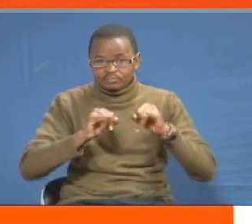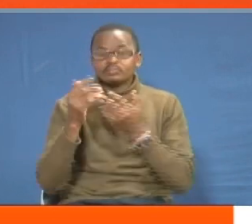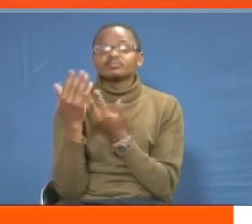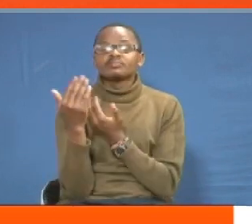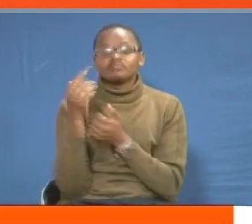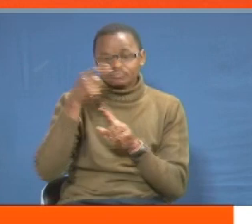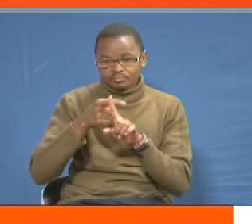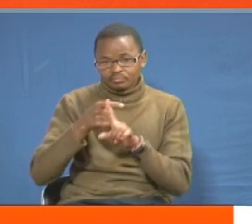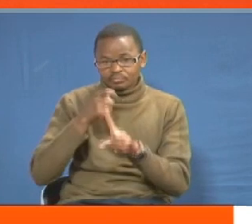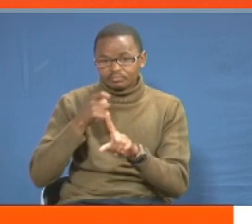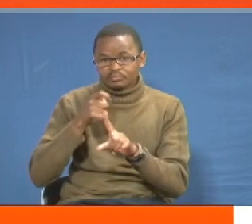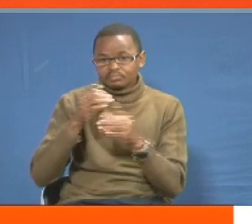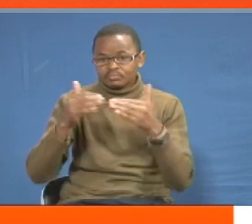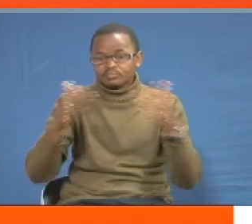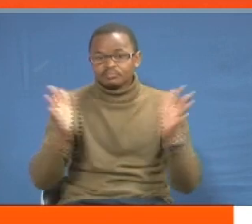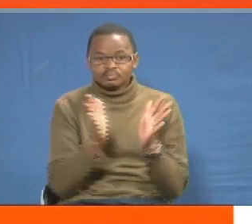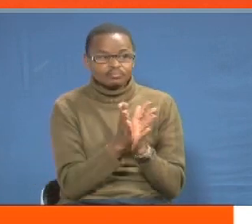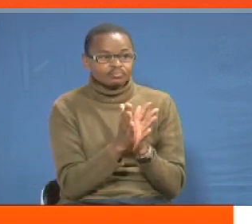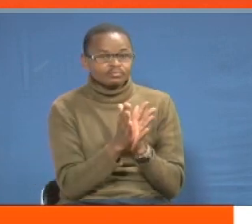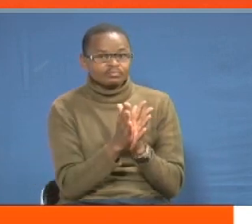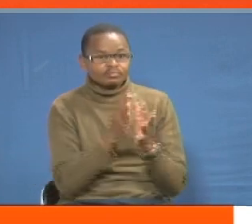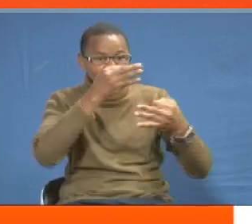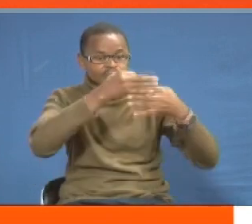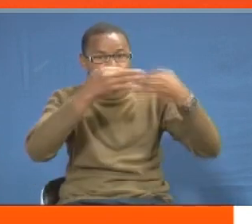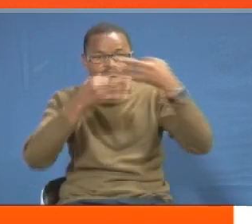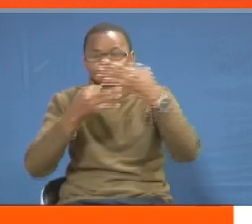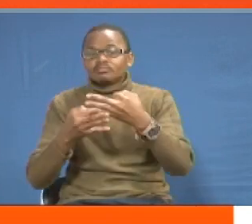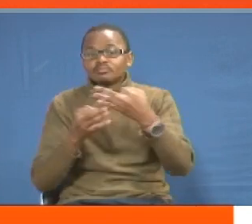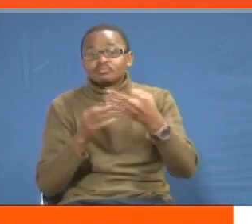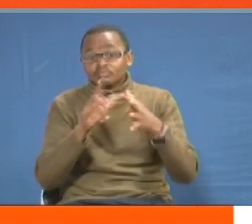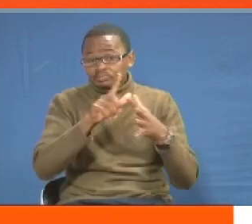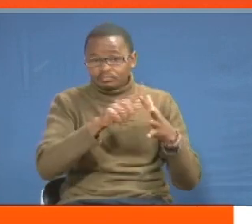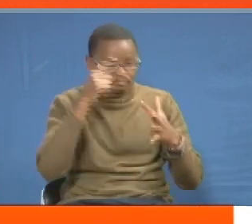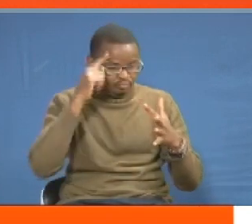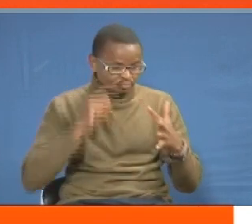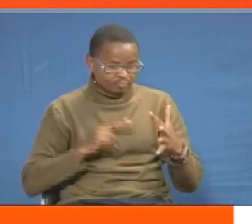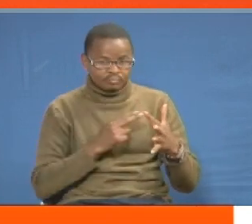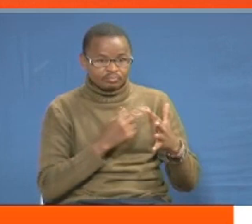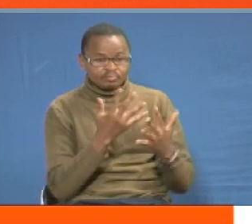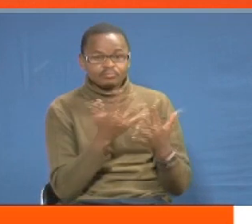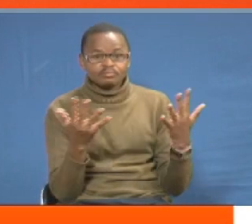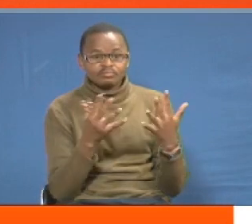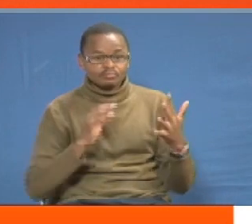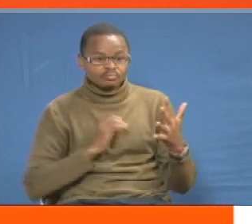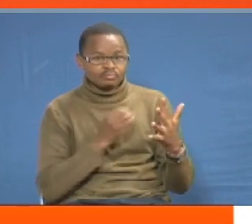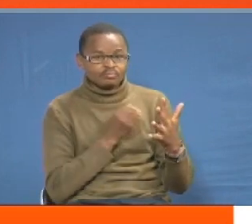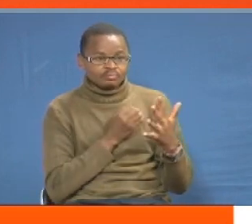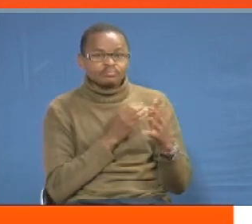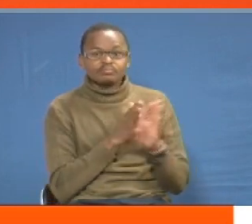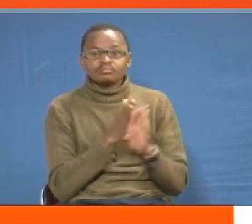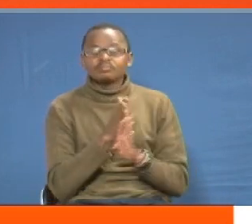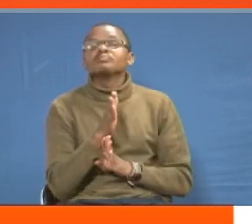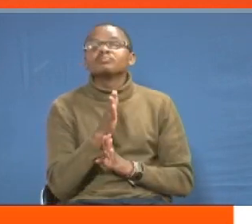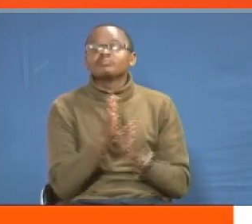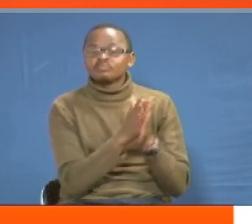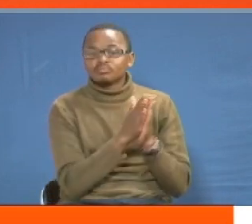still expected from the community structures. And hence, for us, that's where our keen